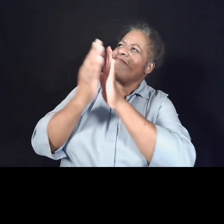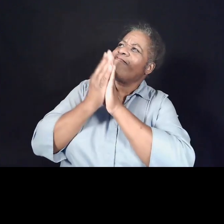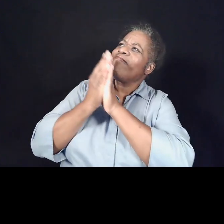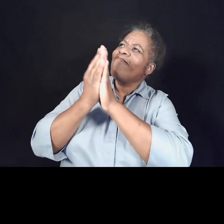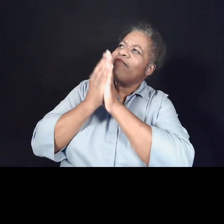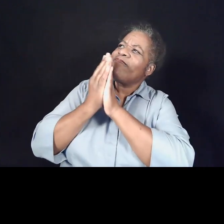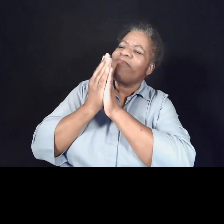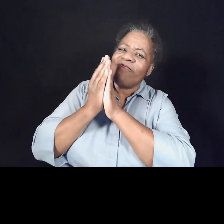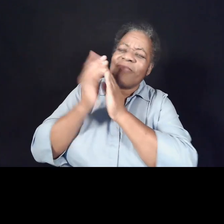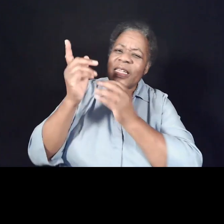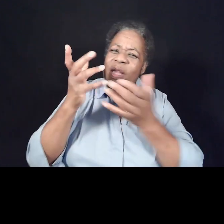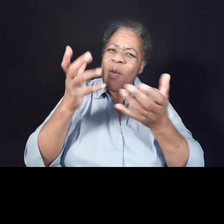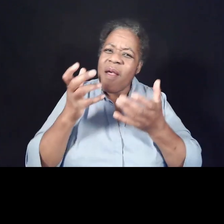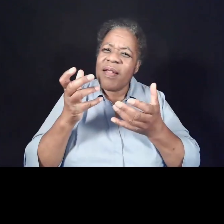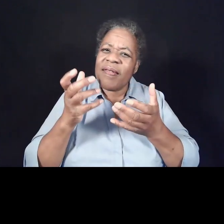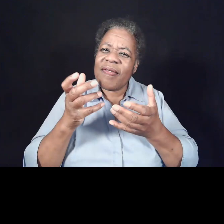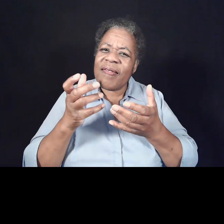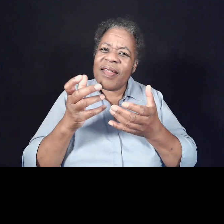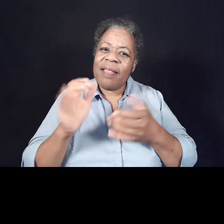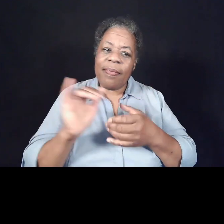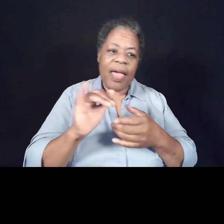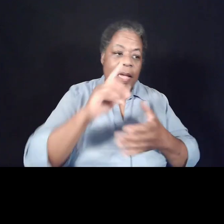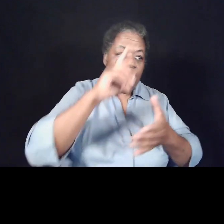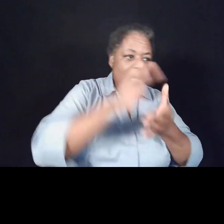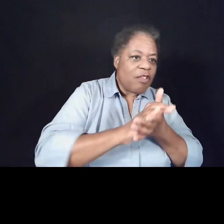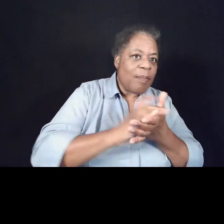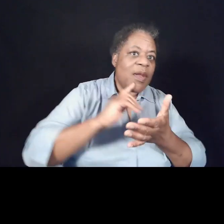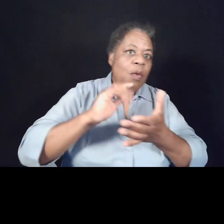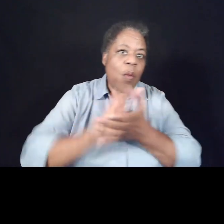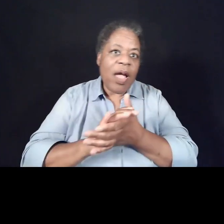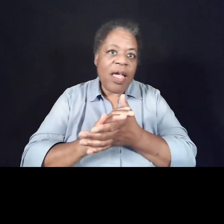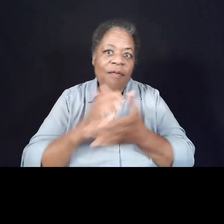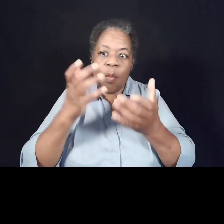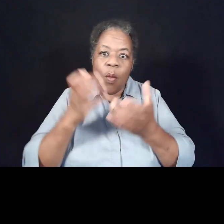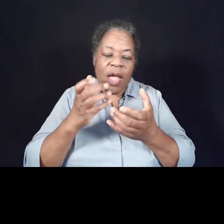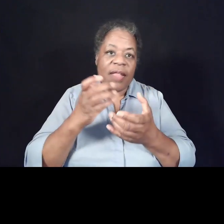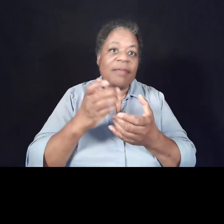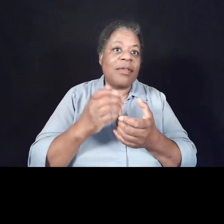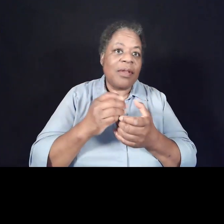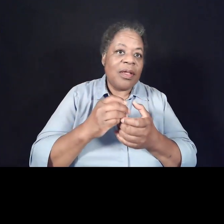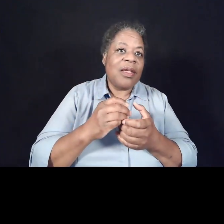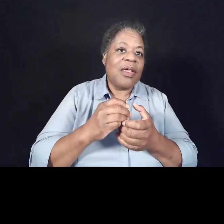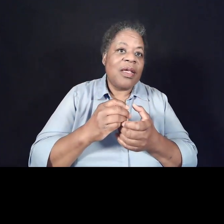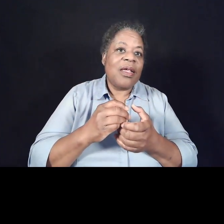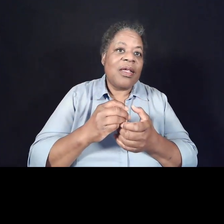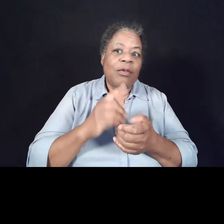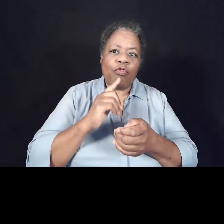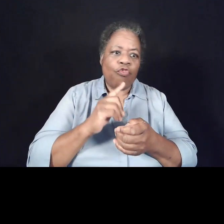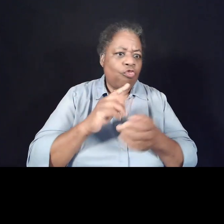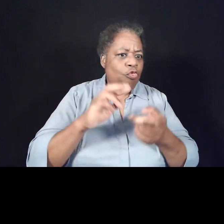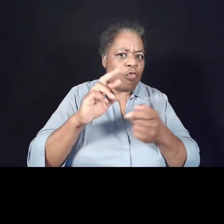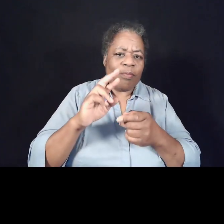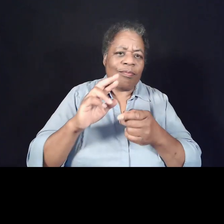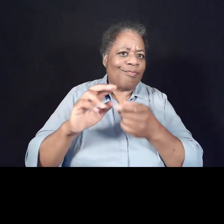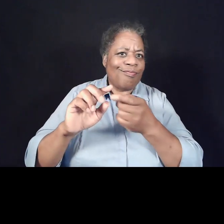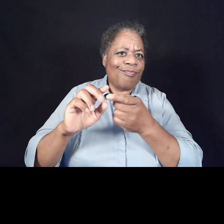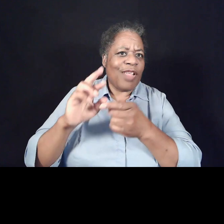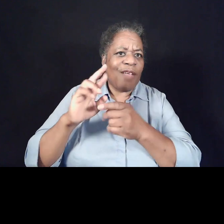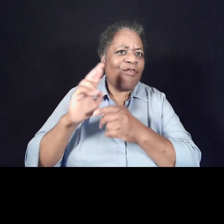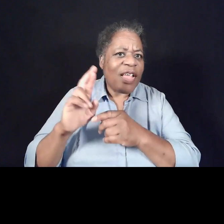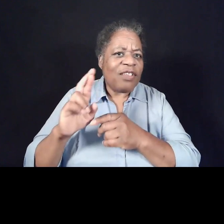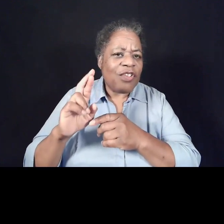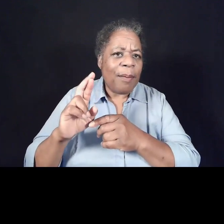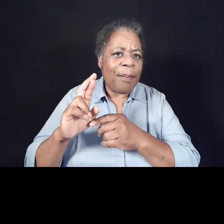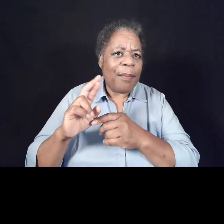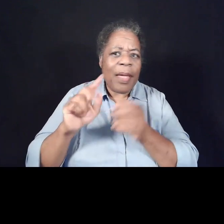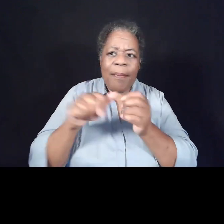Isn't that what a husband or wife wants from and for their spouse? Isn't that what true friendship is all about?